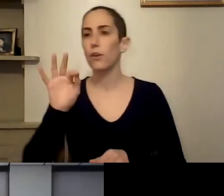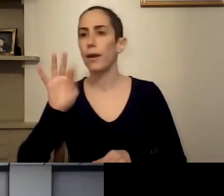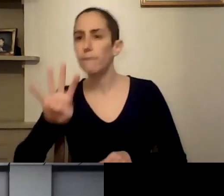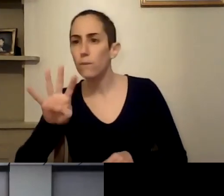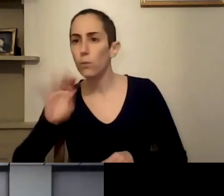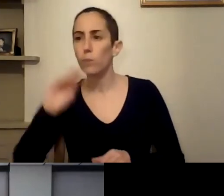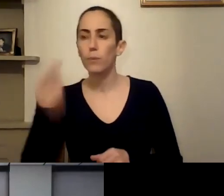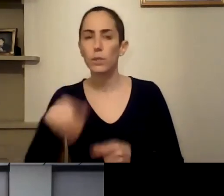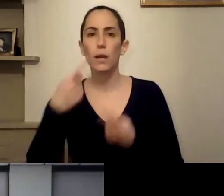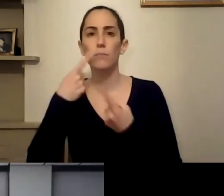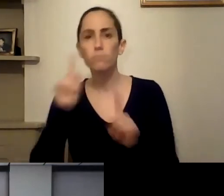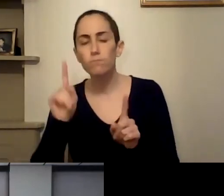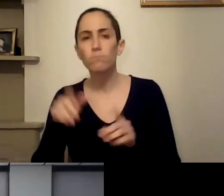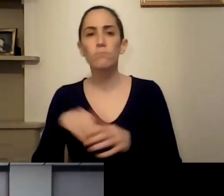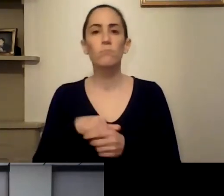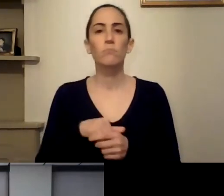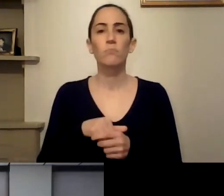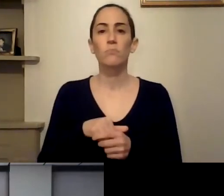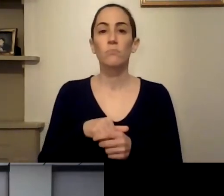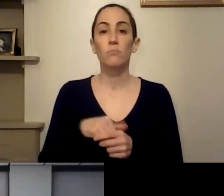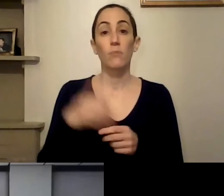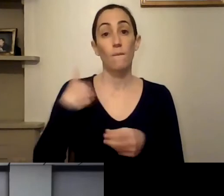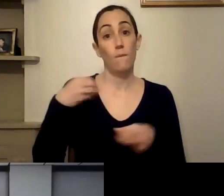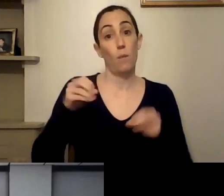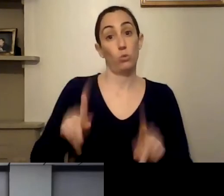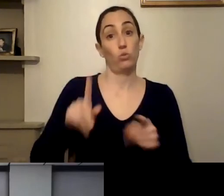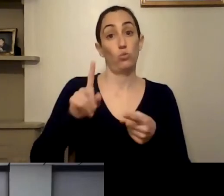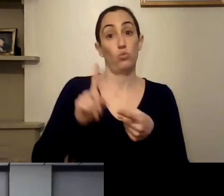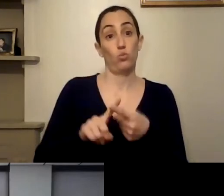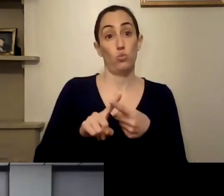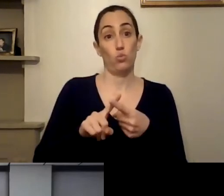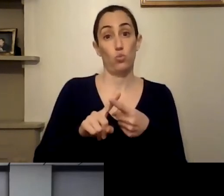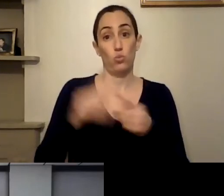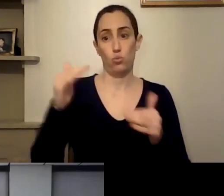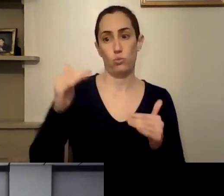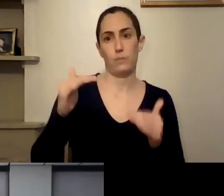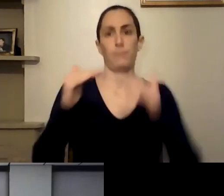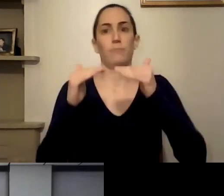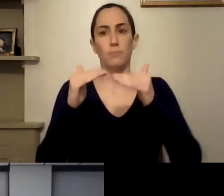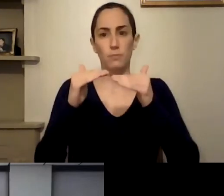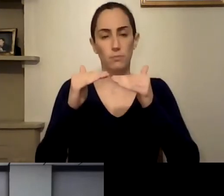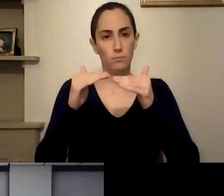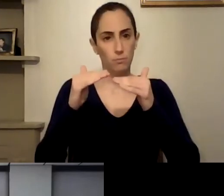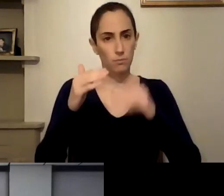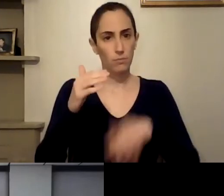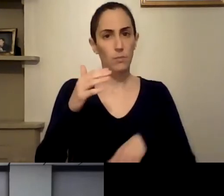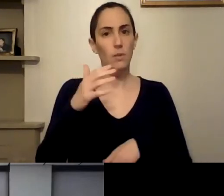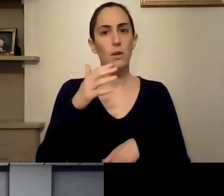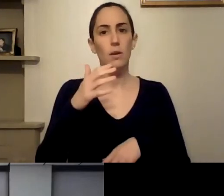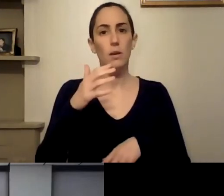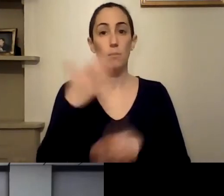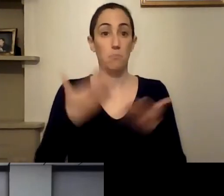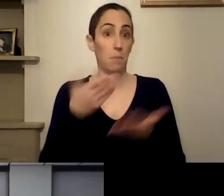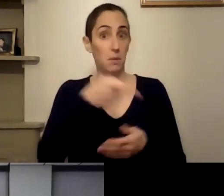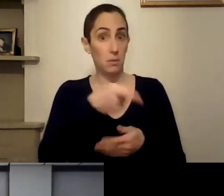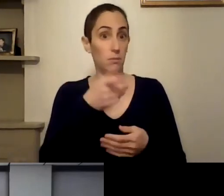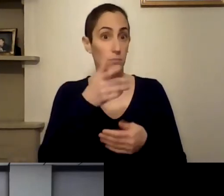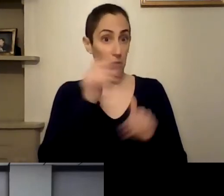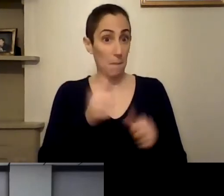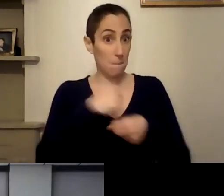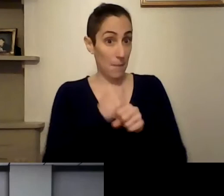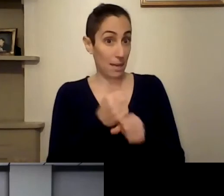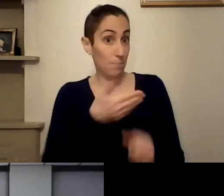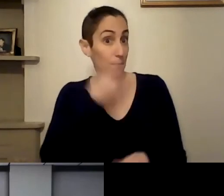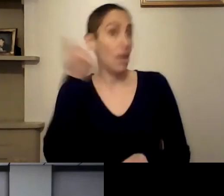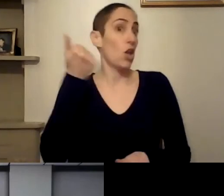94%. Is there an opportunity to close the gap between the two vaccines? And do you think that when they